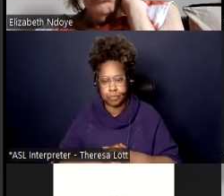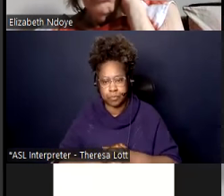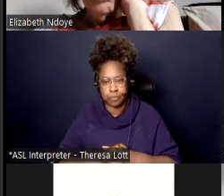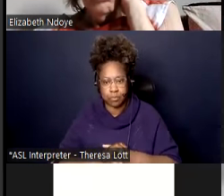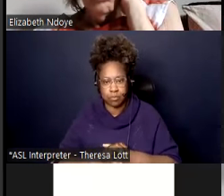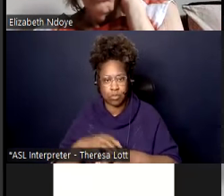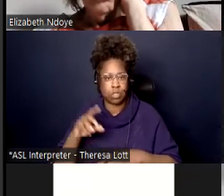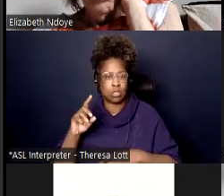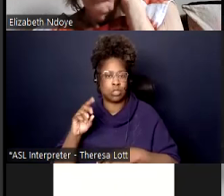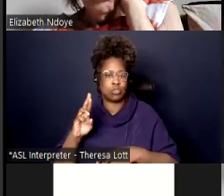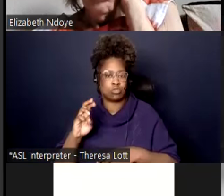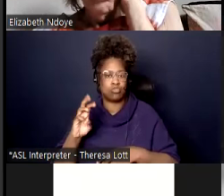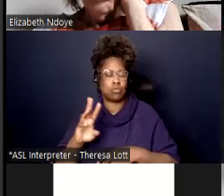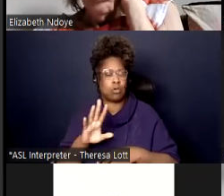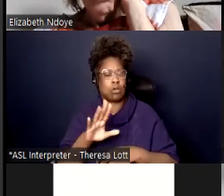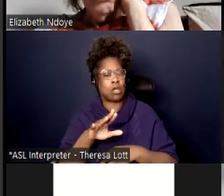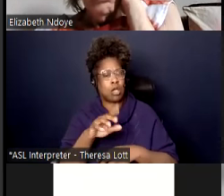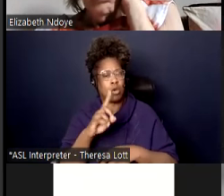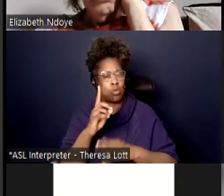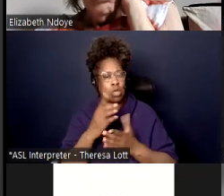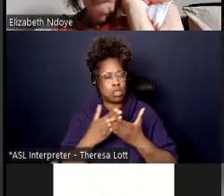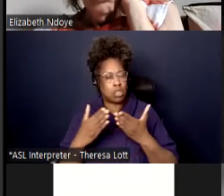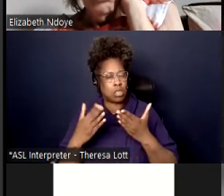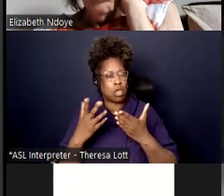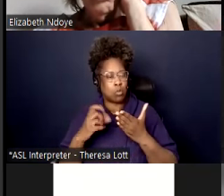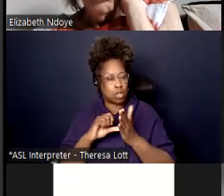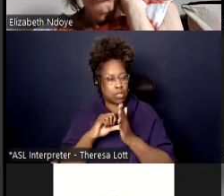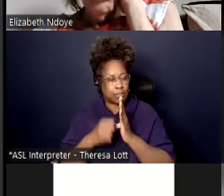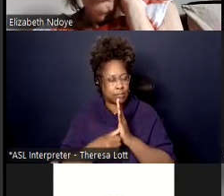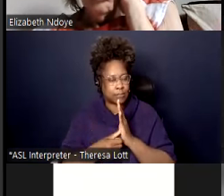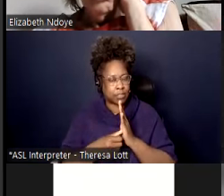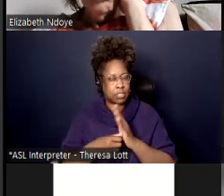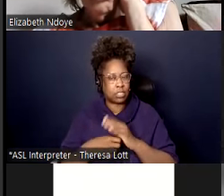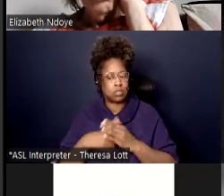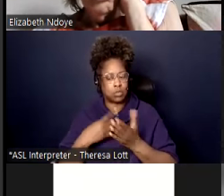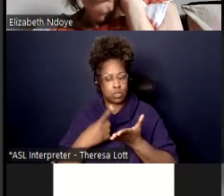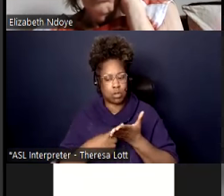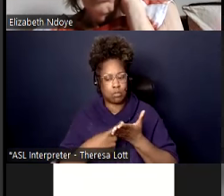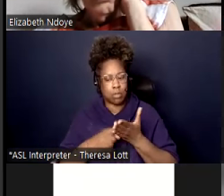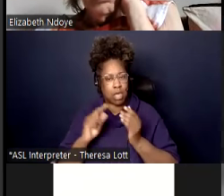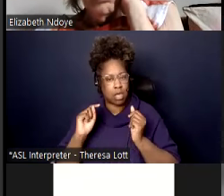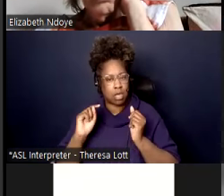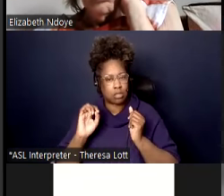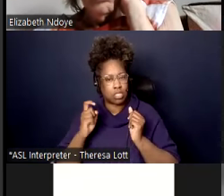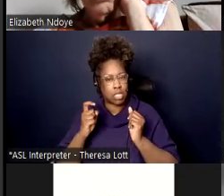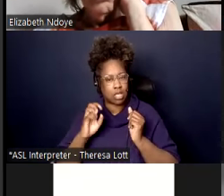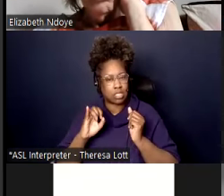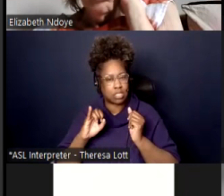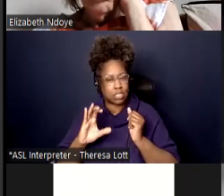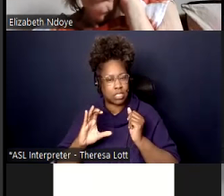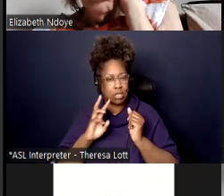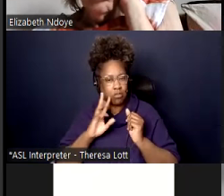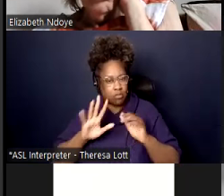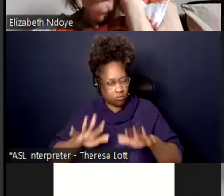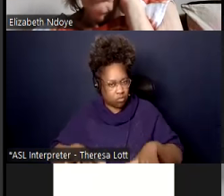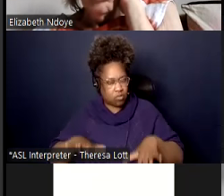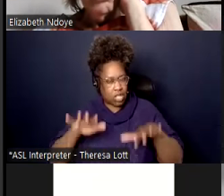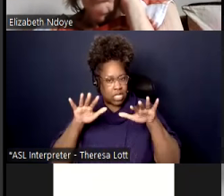Mary, the other thing I want to just highlight there when we're talking about toxic flooding, it's great to focus on